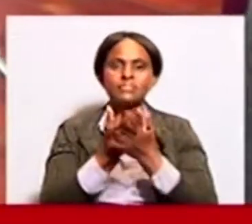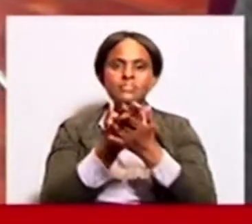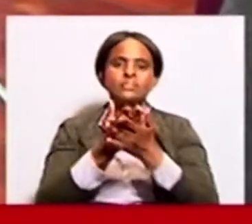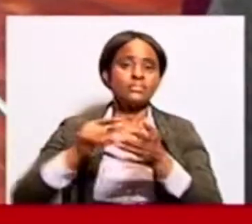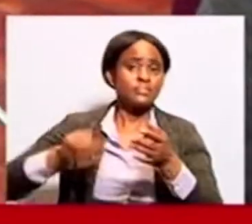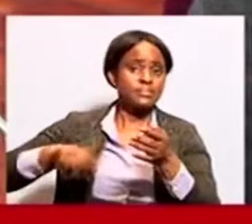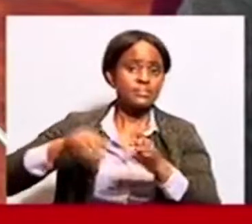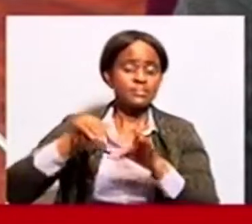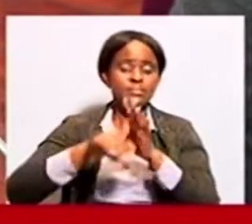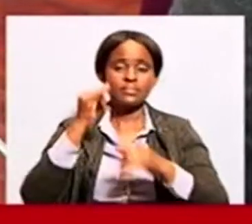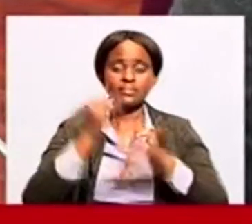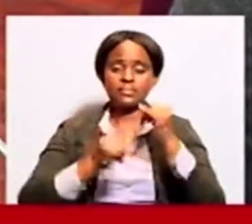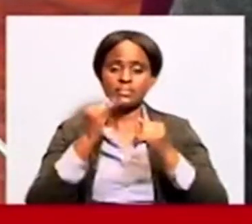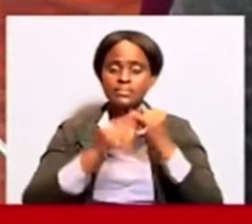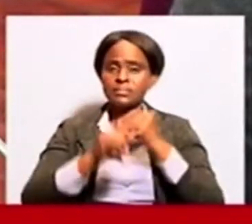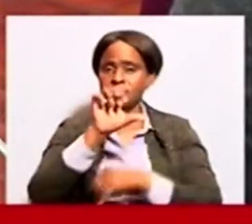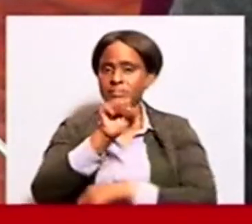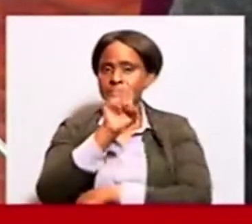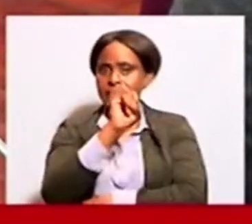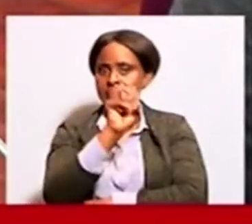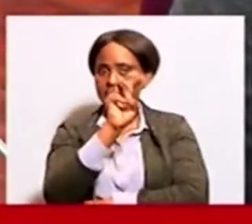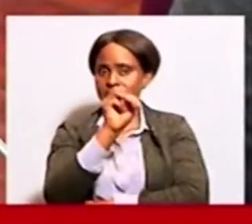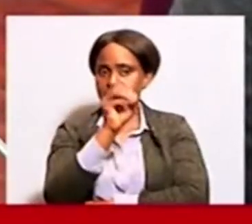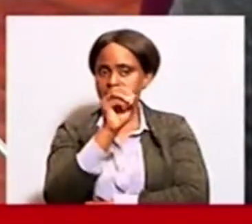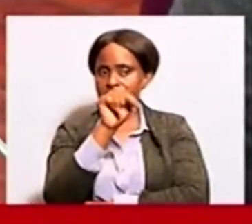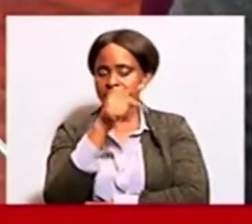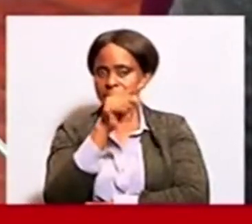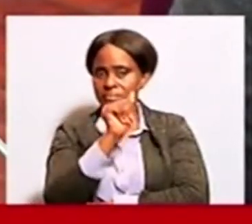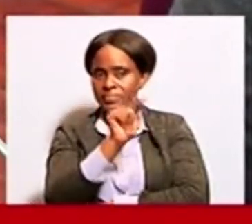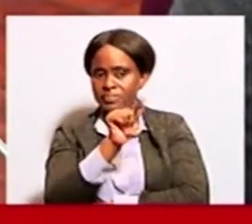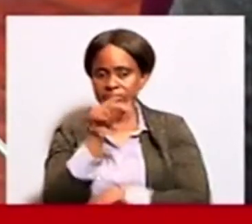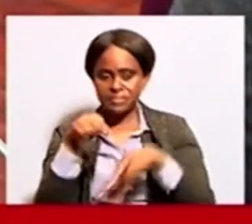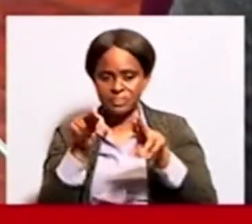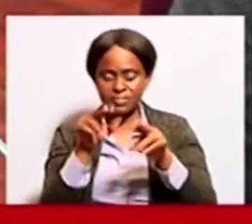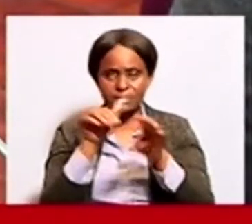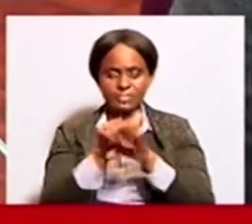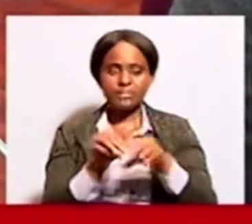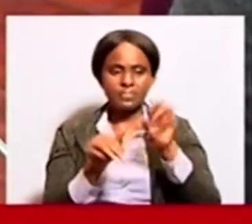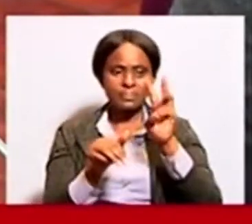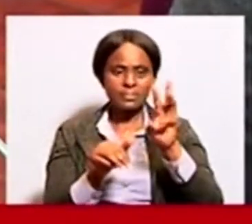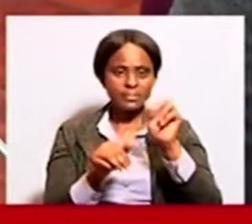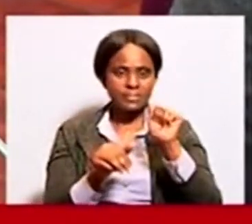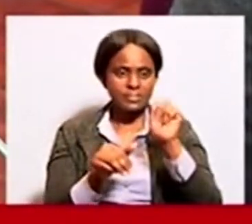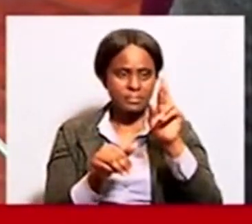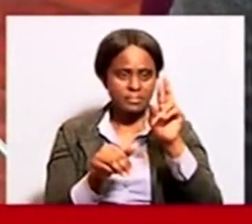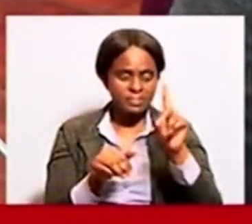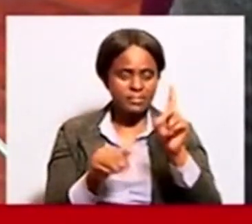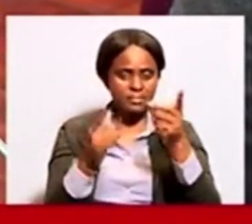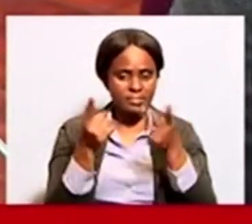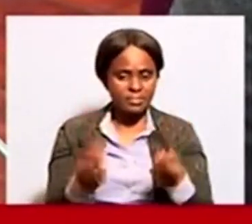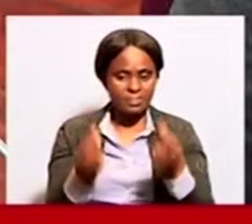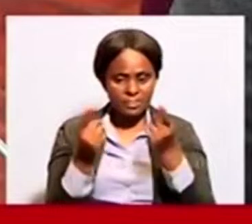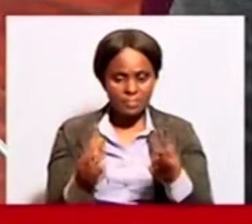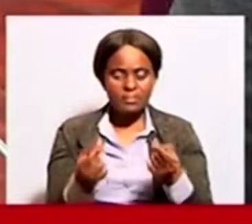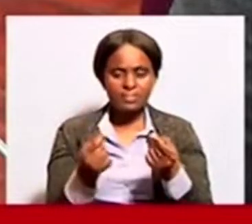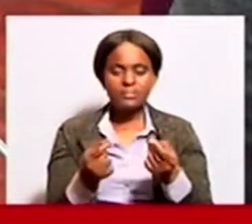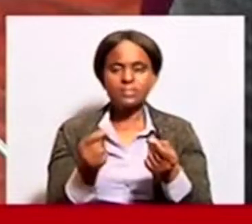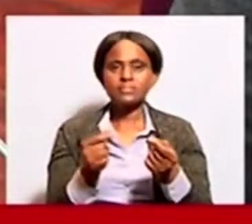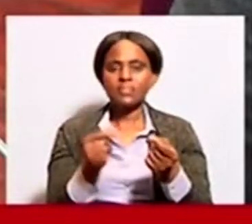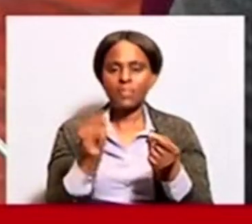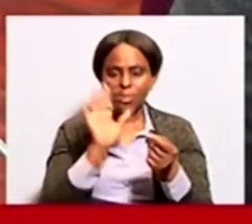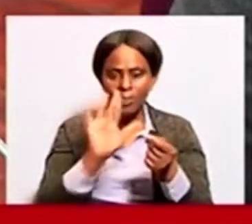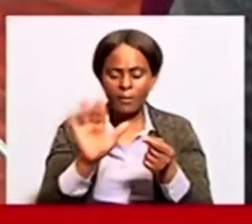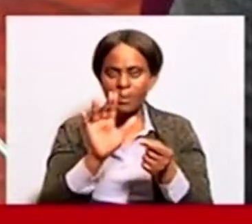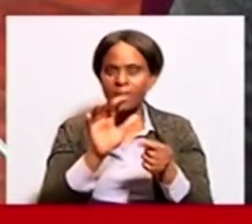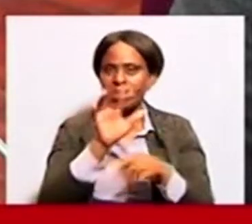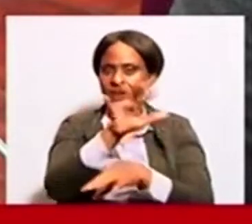delay in completion of the Smonga Road in Smonga Ward was due to the frequent breakdowns of the old earth-moving